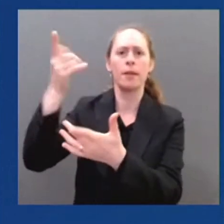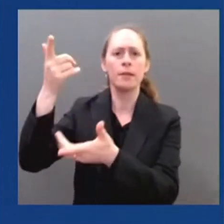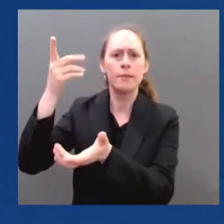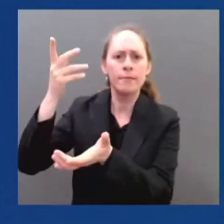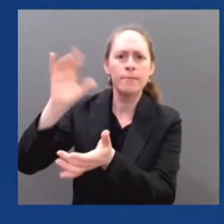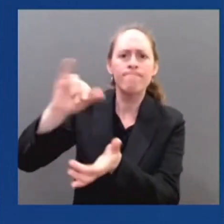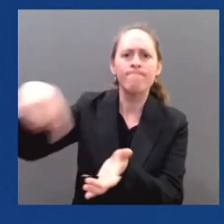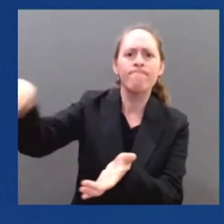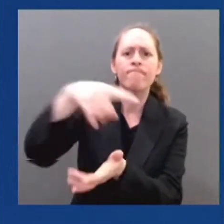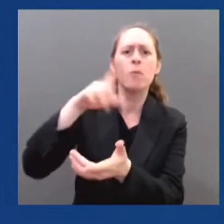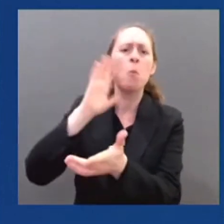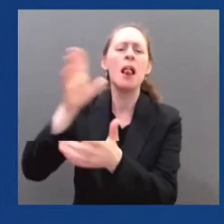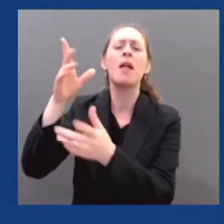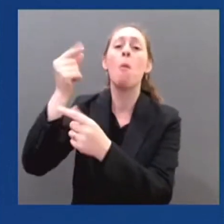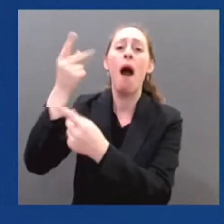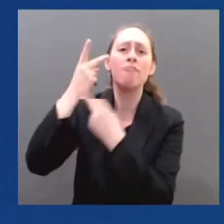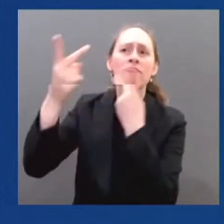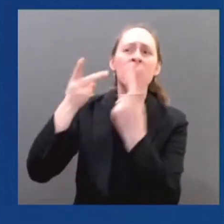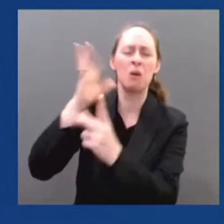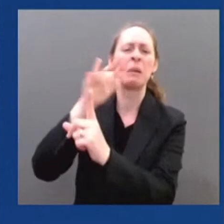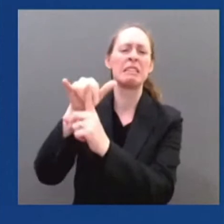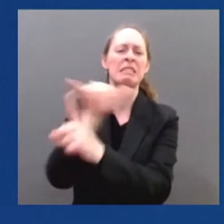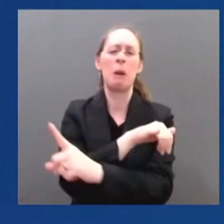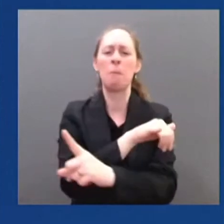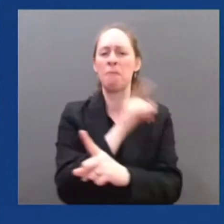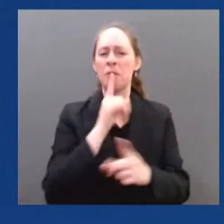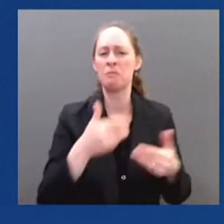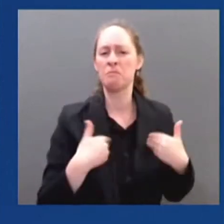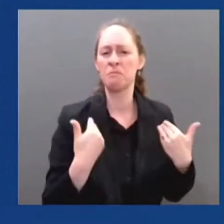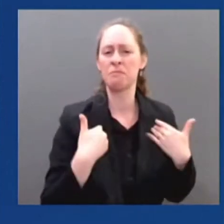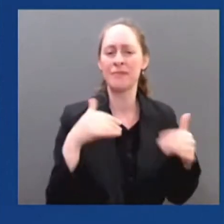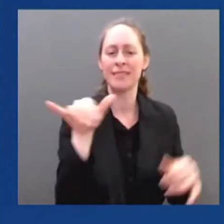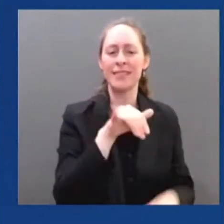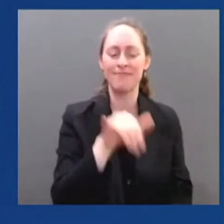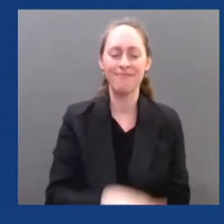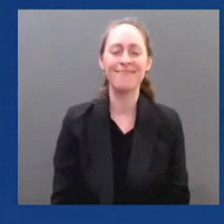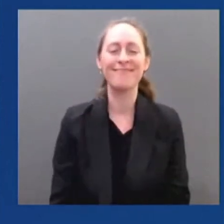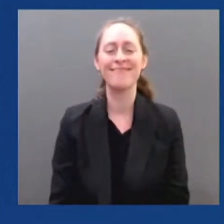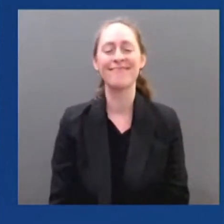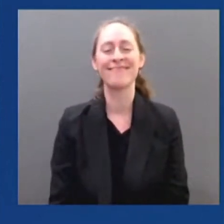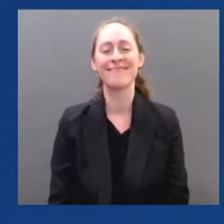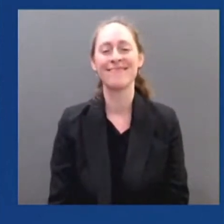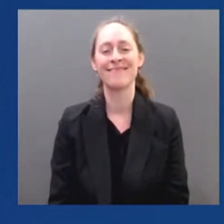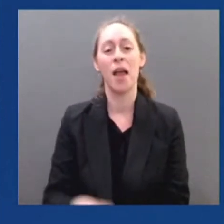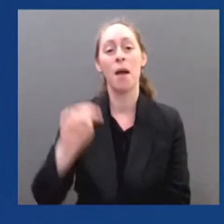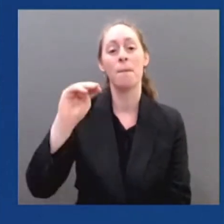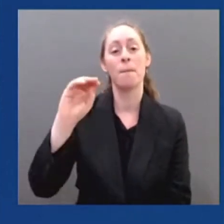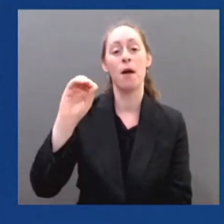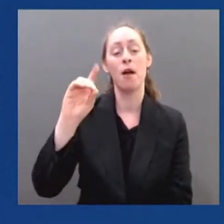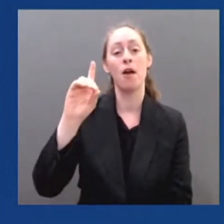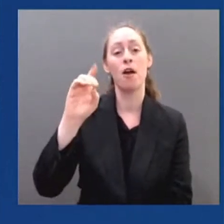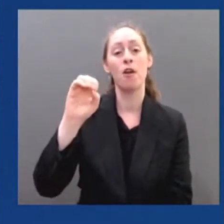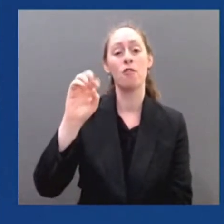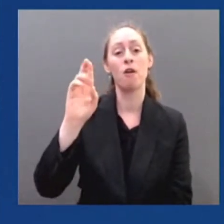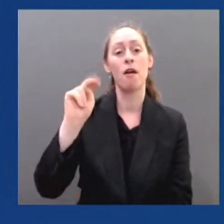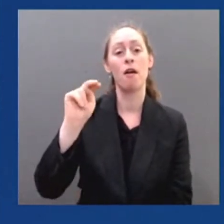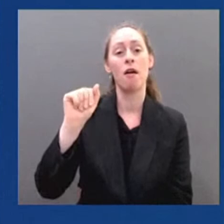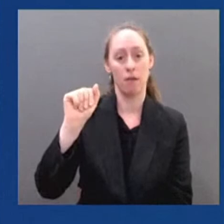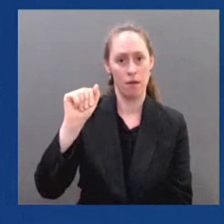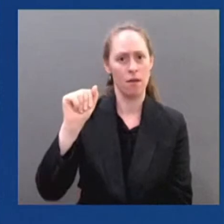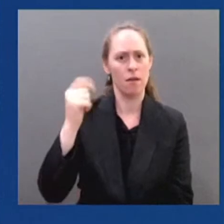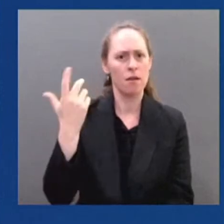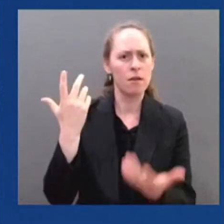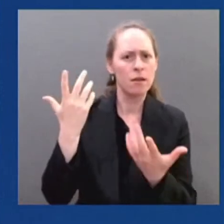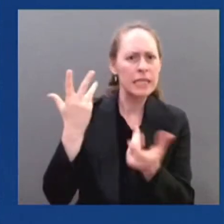you do vaccines, one of the things you address is what's called reactogenicity, namely what's the immediate local or